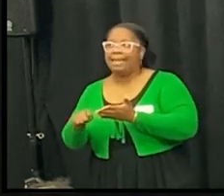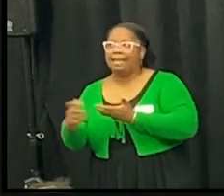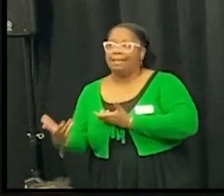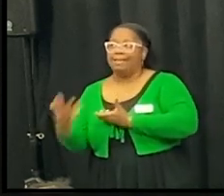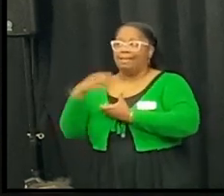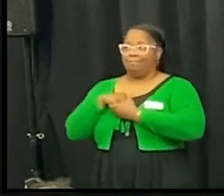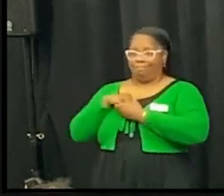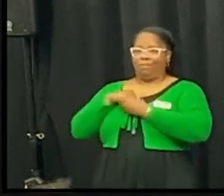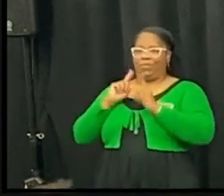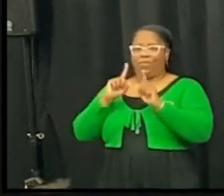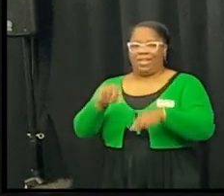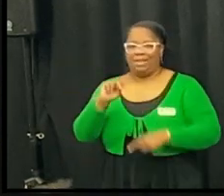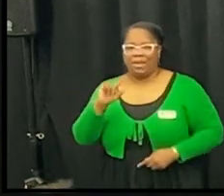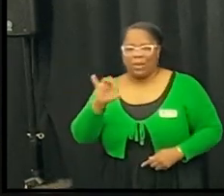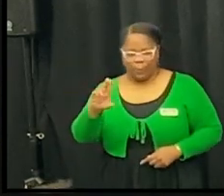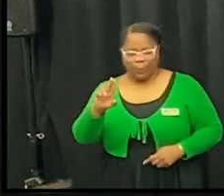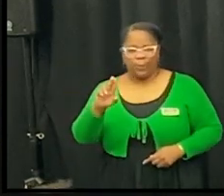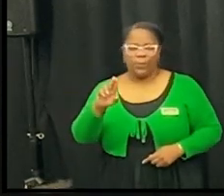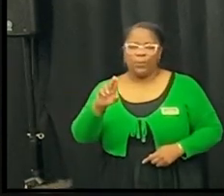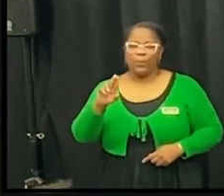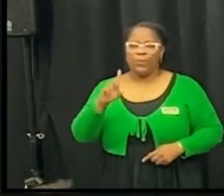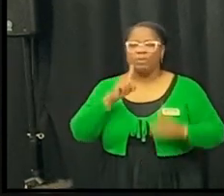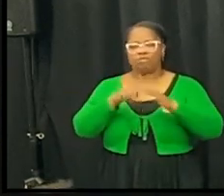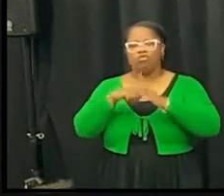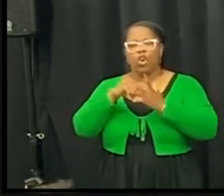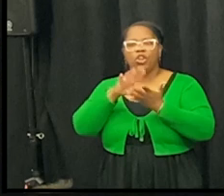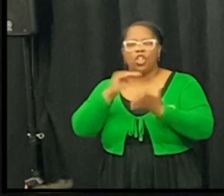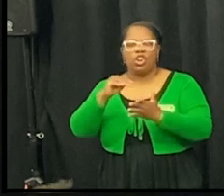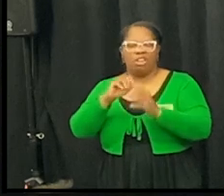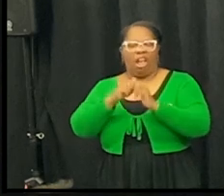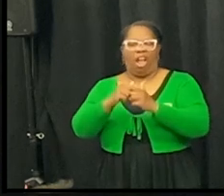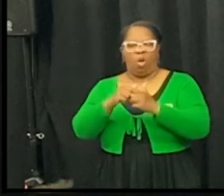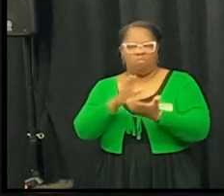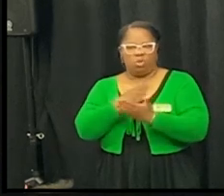NYU and started learning the craft of musical theater.